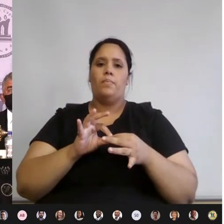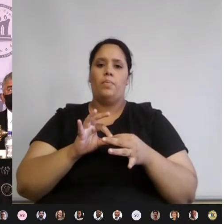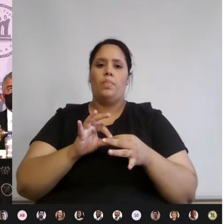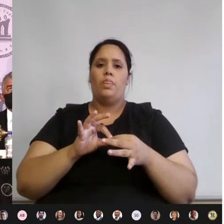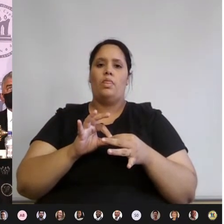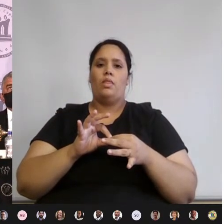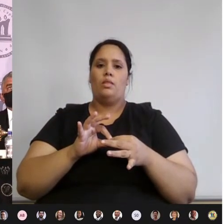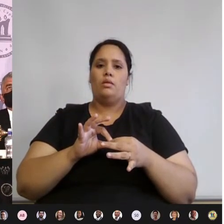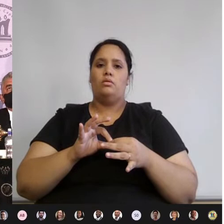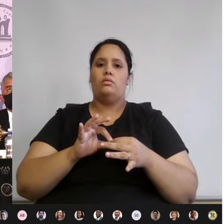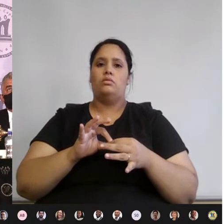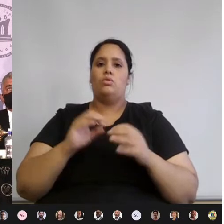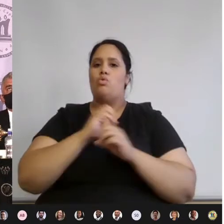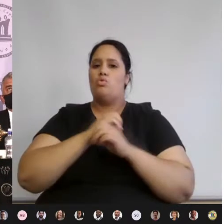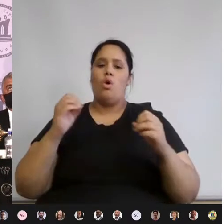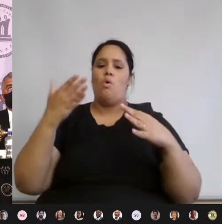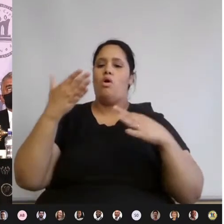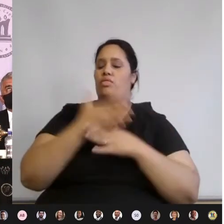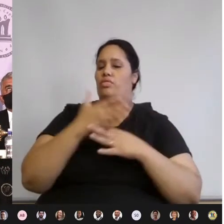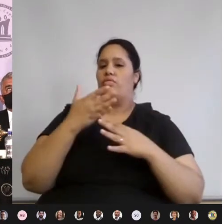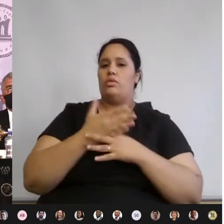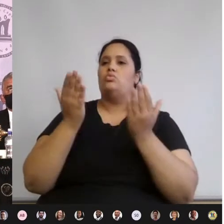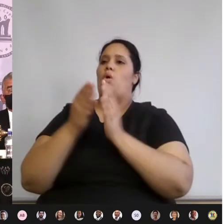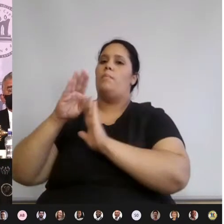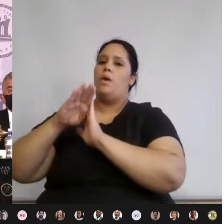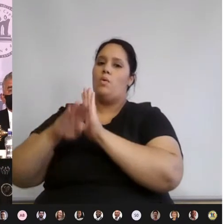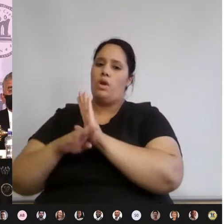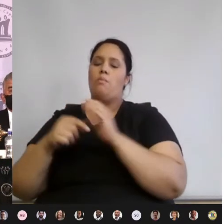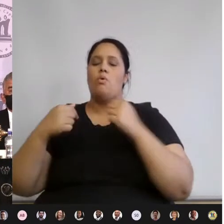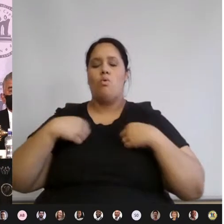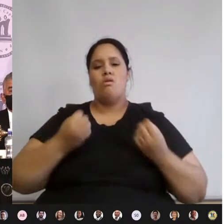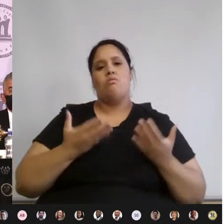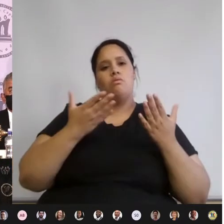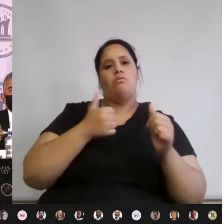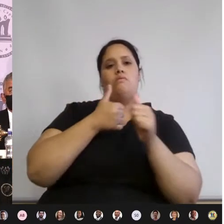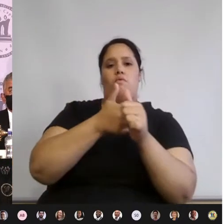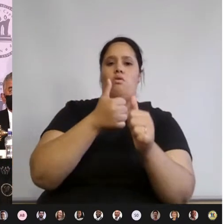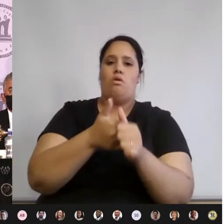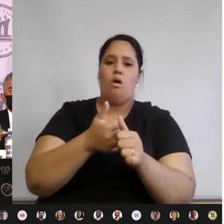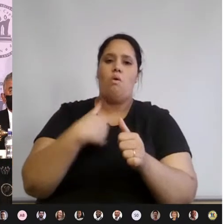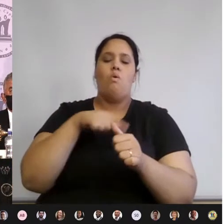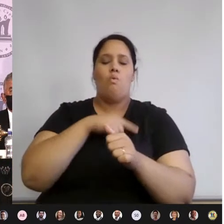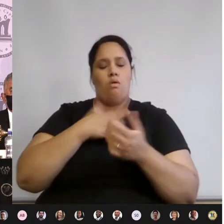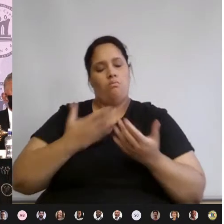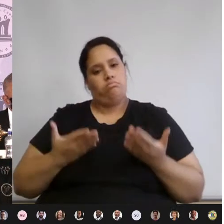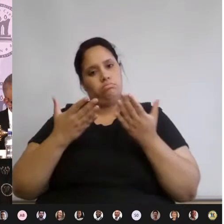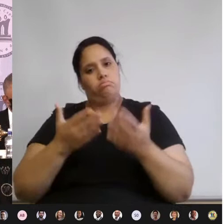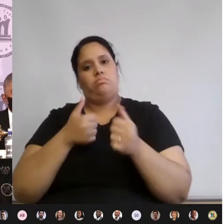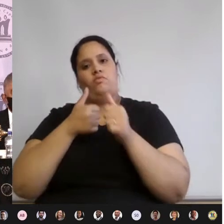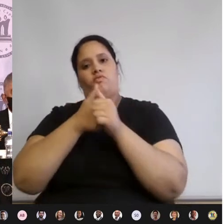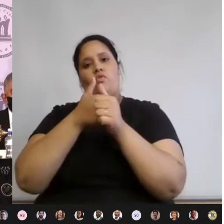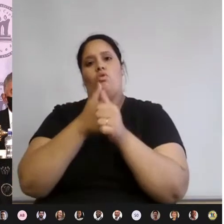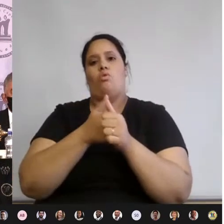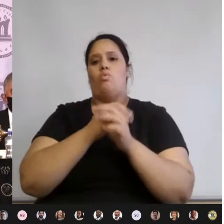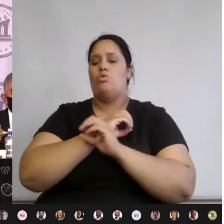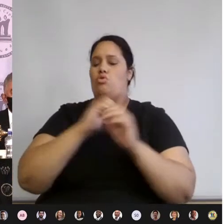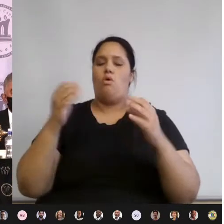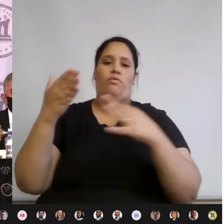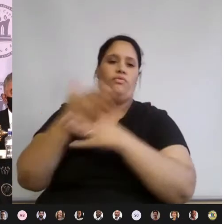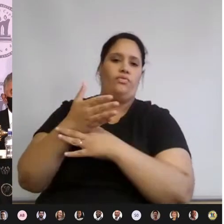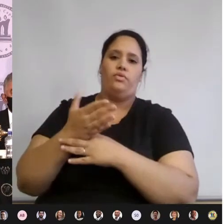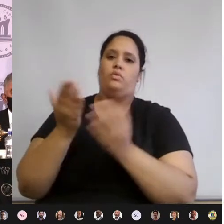no disruption to the school program, and indeed we have delivered to that. We have delivered on that. We did not have